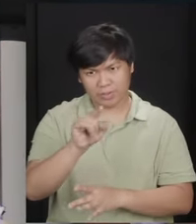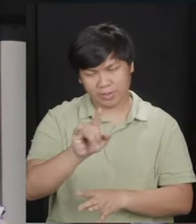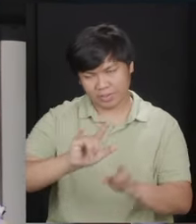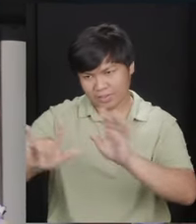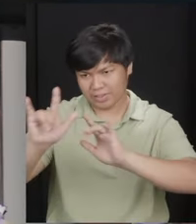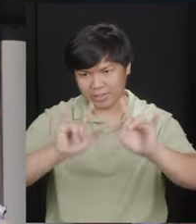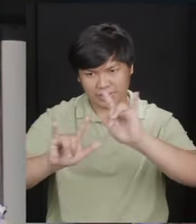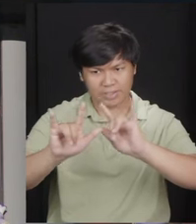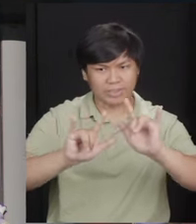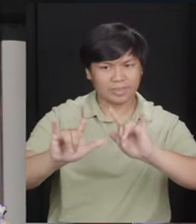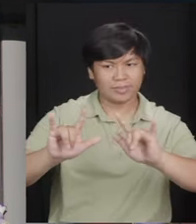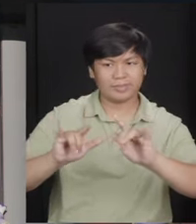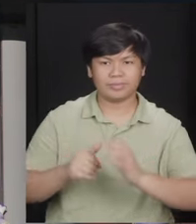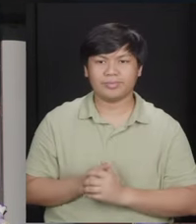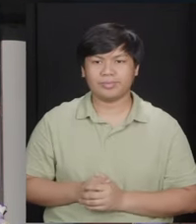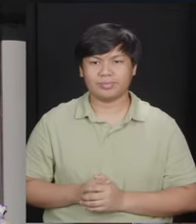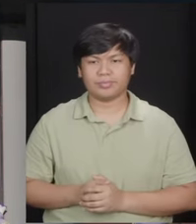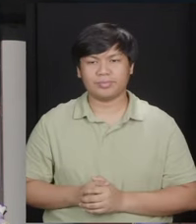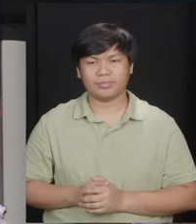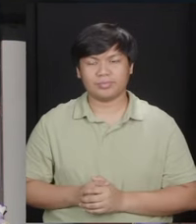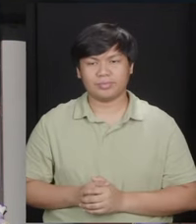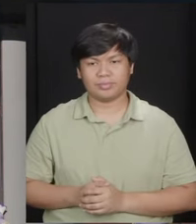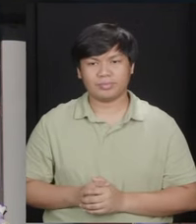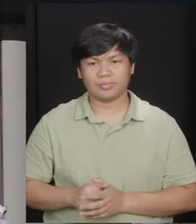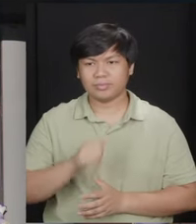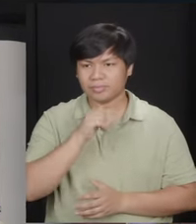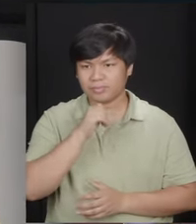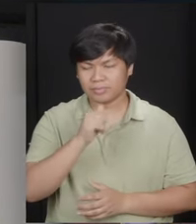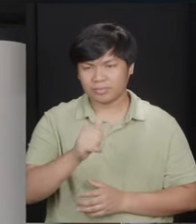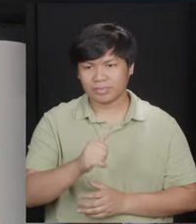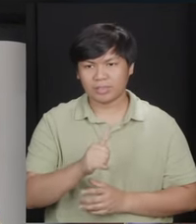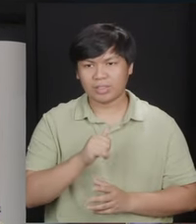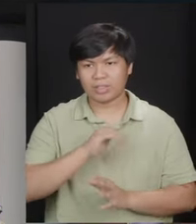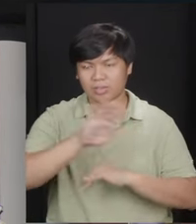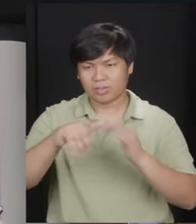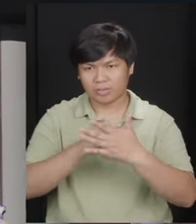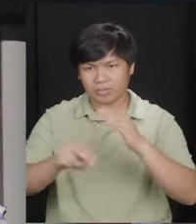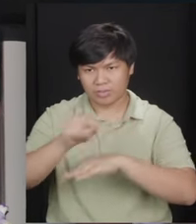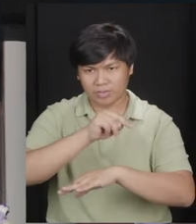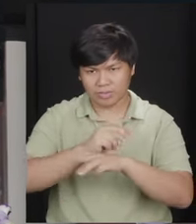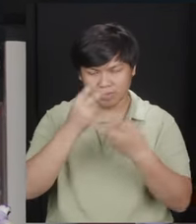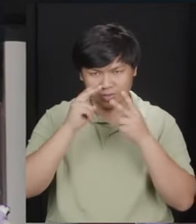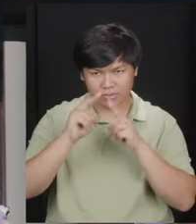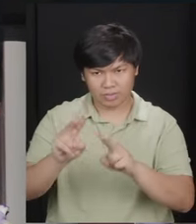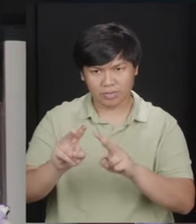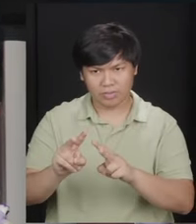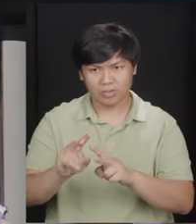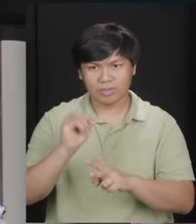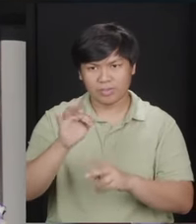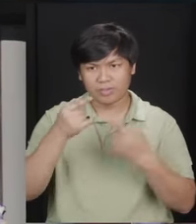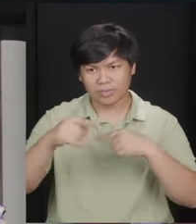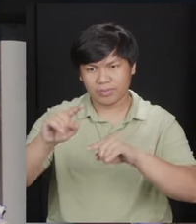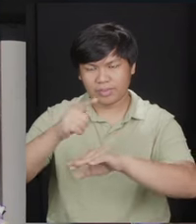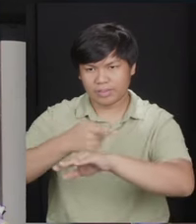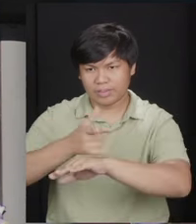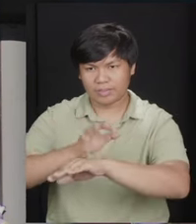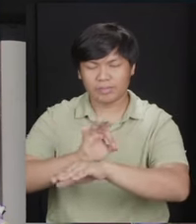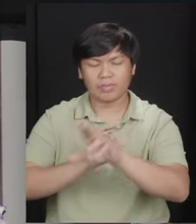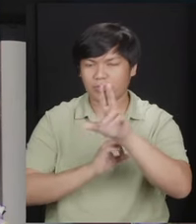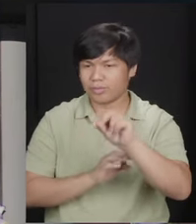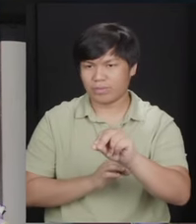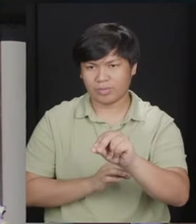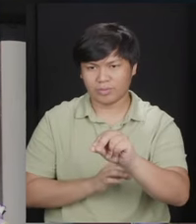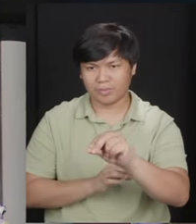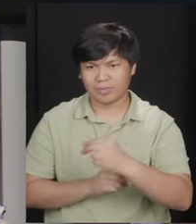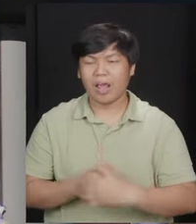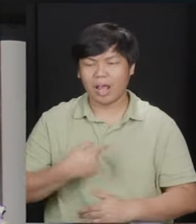one another. It did not say, by this all men shall know if you're my disciples, if you go to Green Hills Christian Fellowship. I